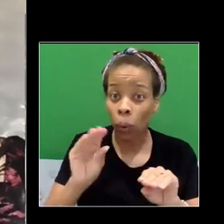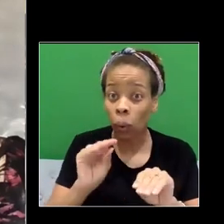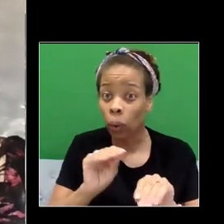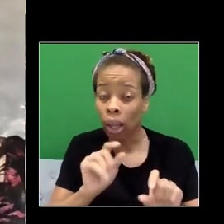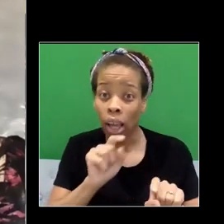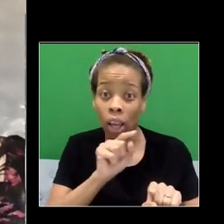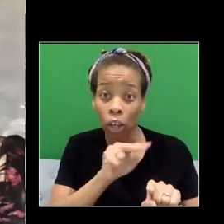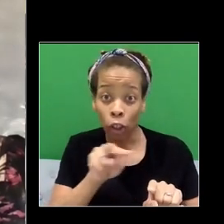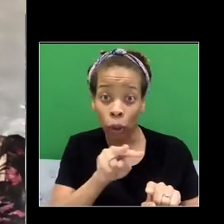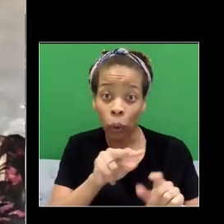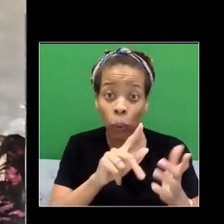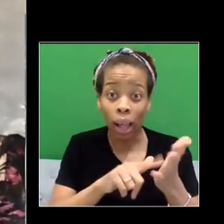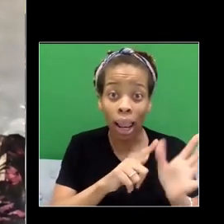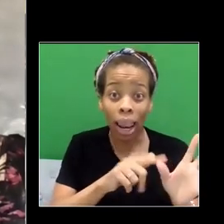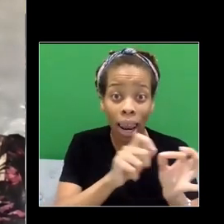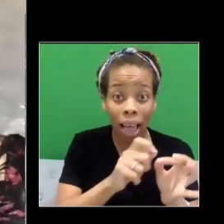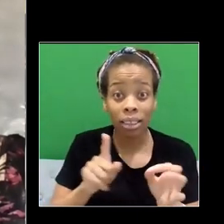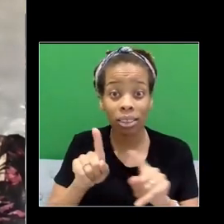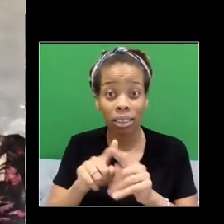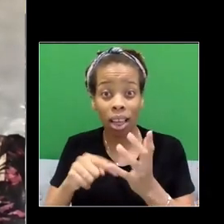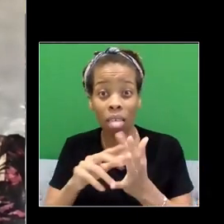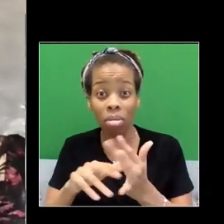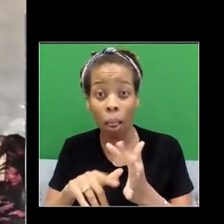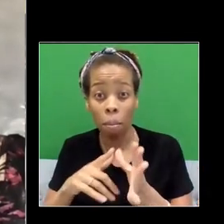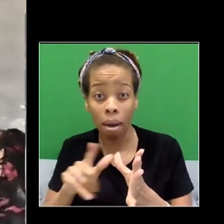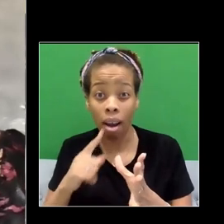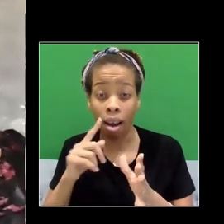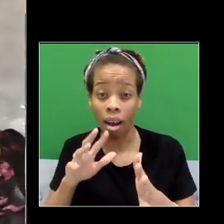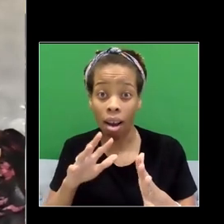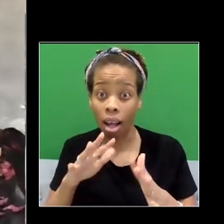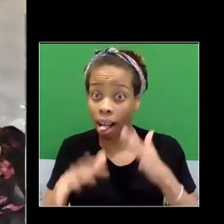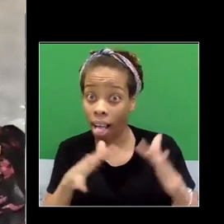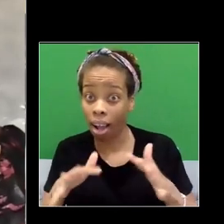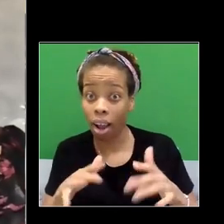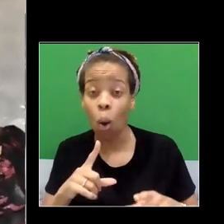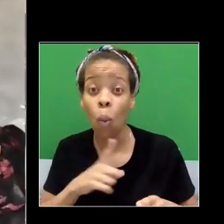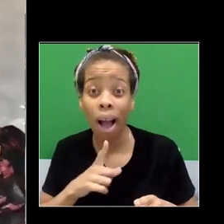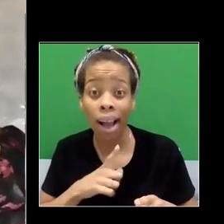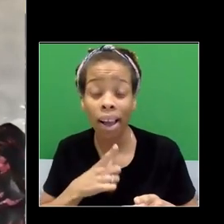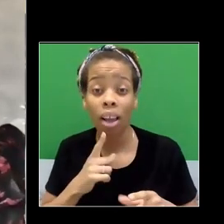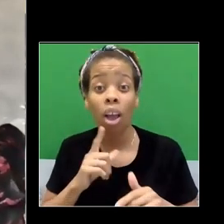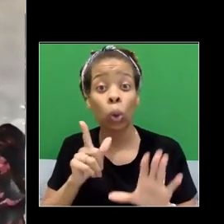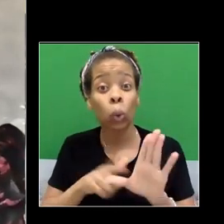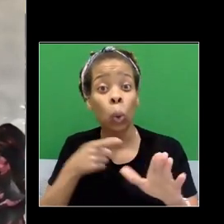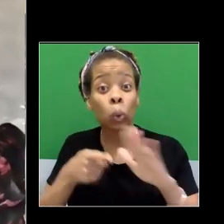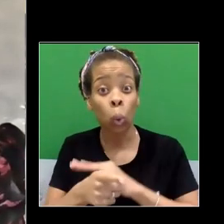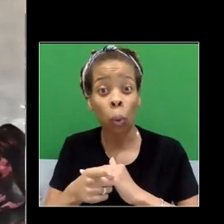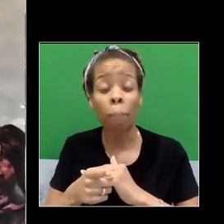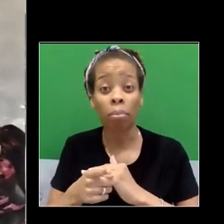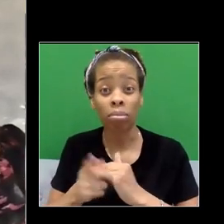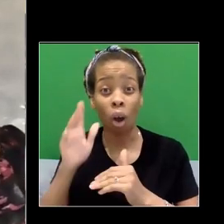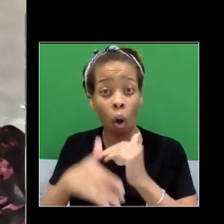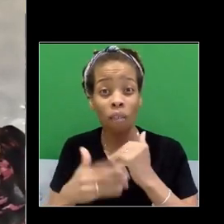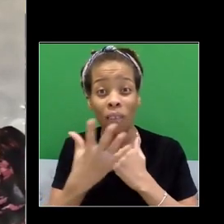Thelma. On YouTube, there have been well over 500 people watching, many more on our